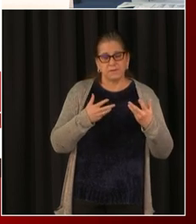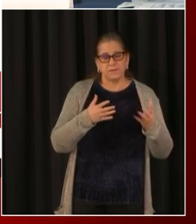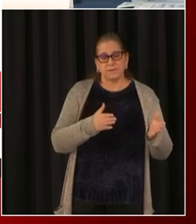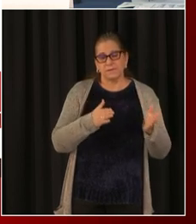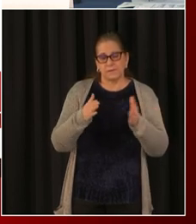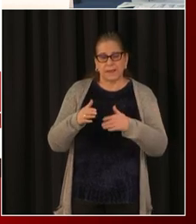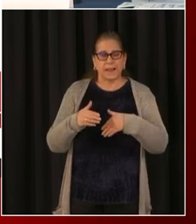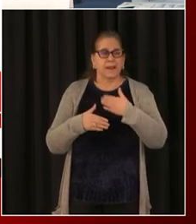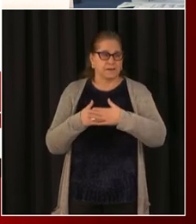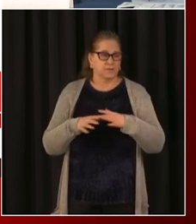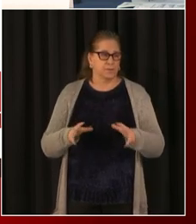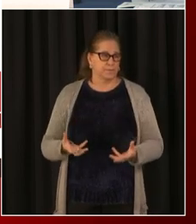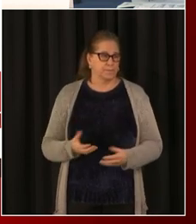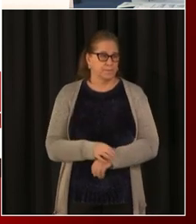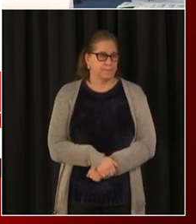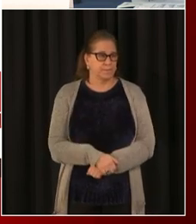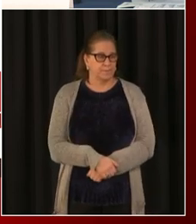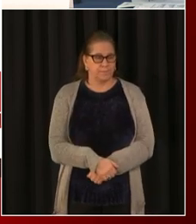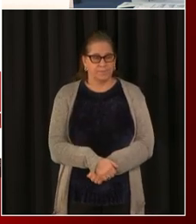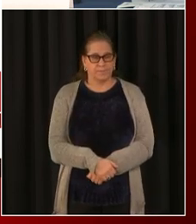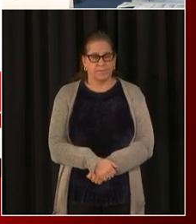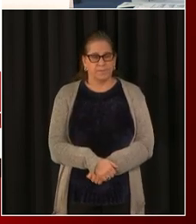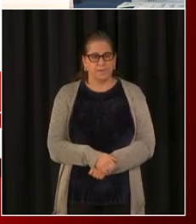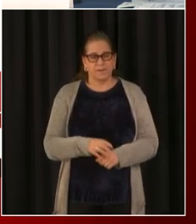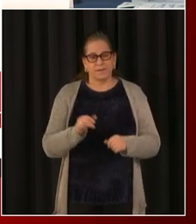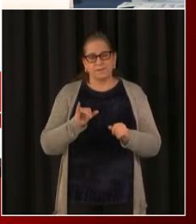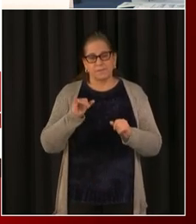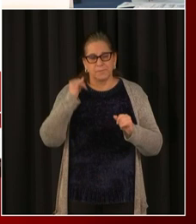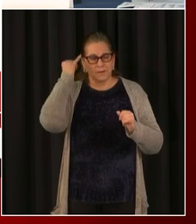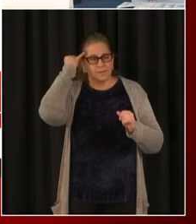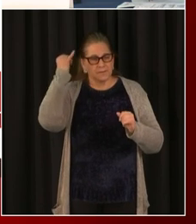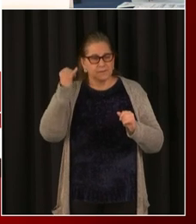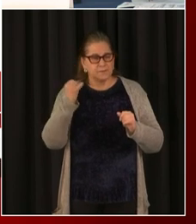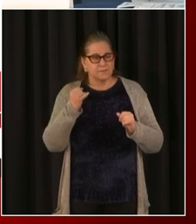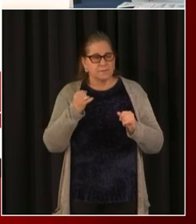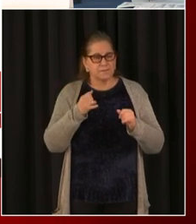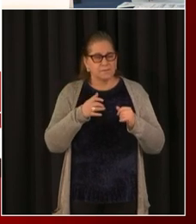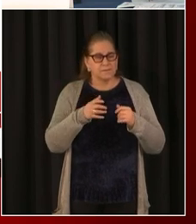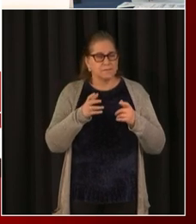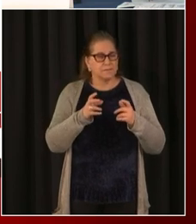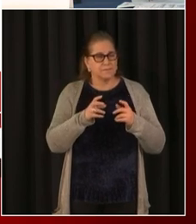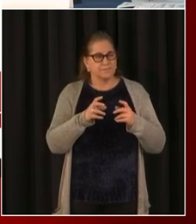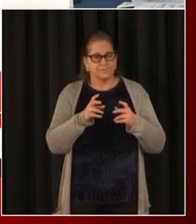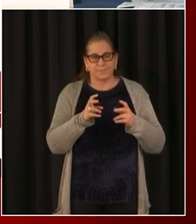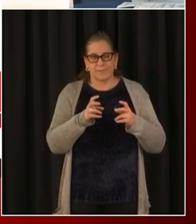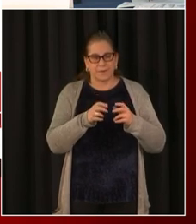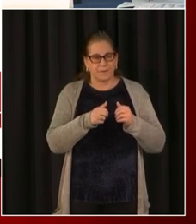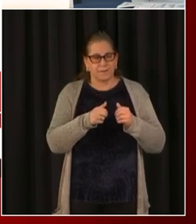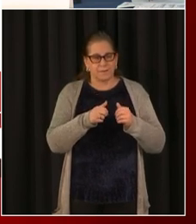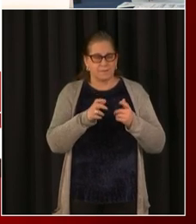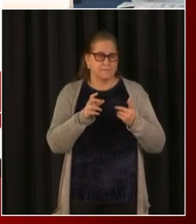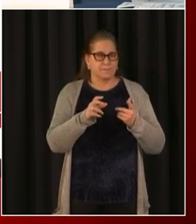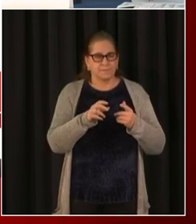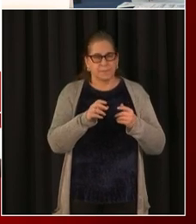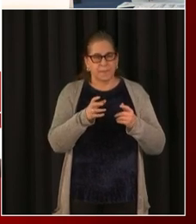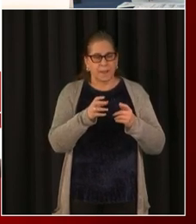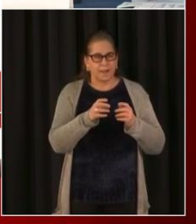group. So that's the same sort of construct we will be using moving forward. For